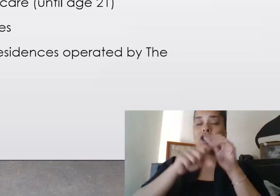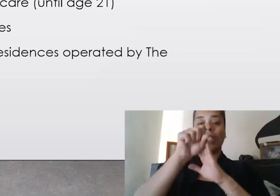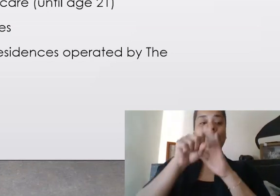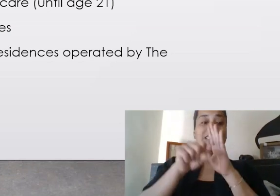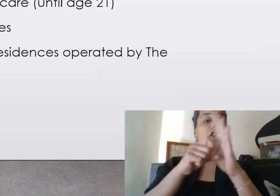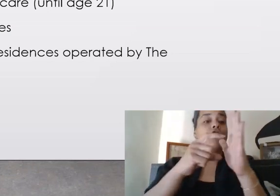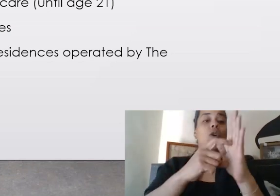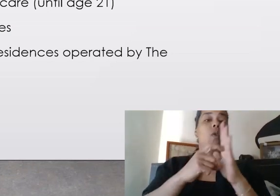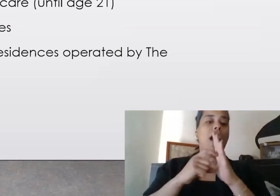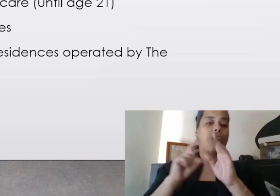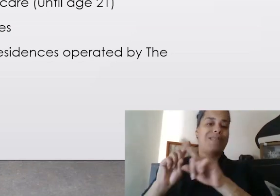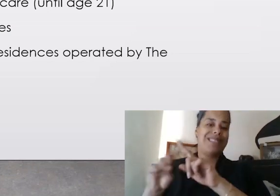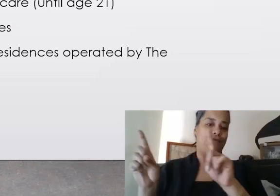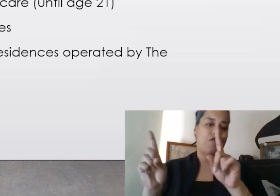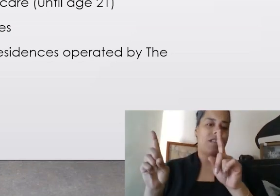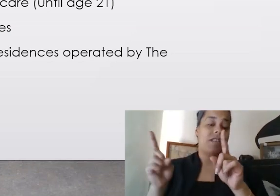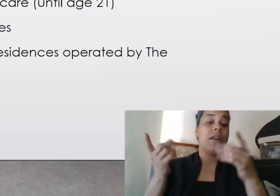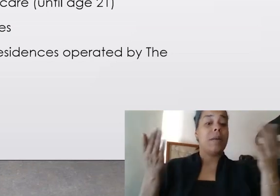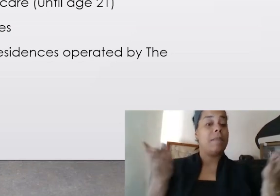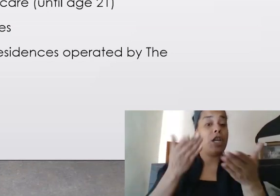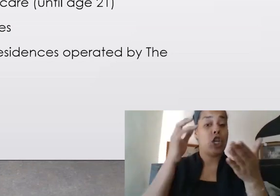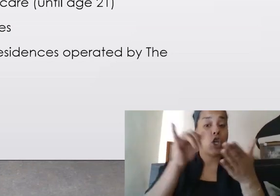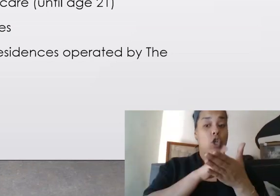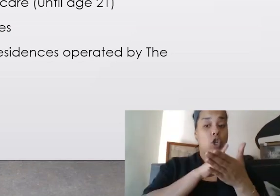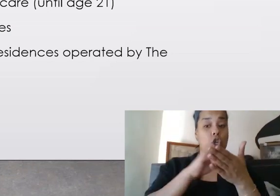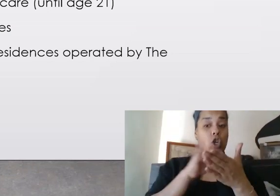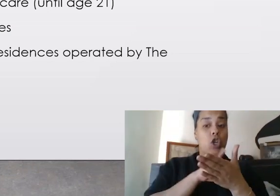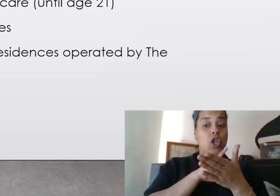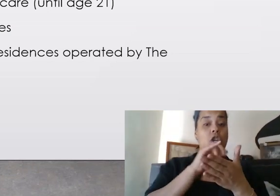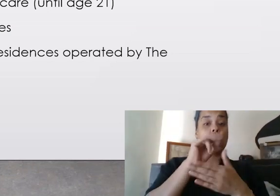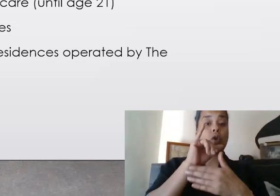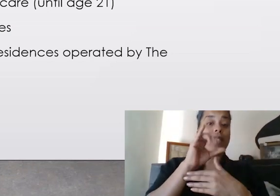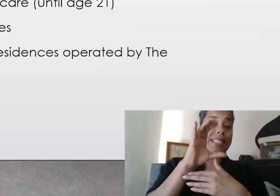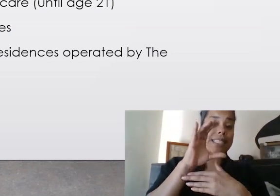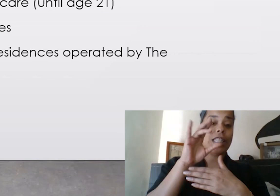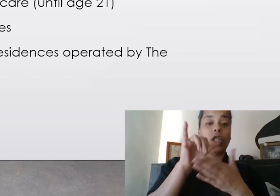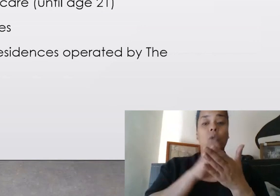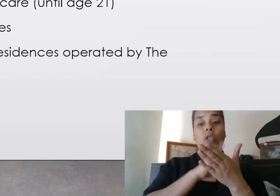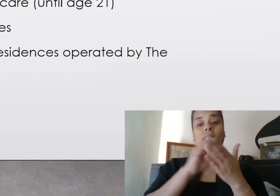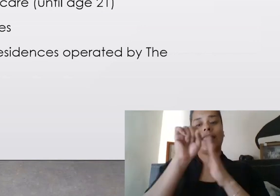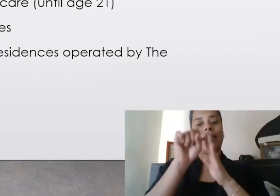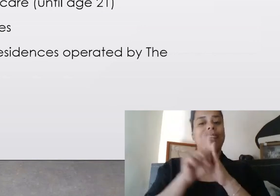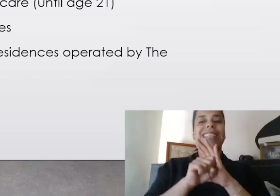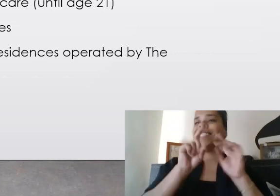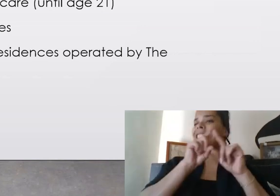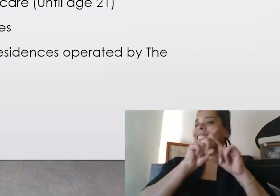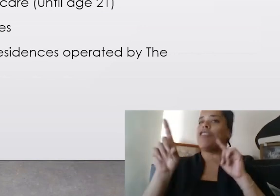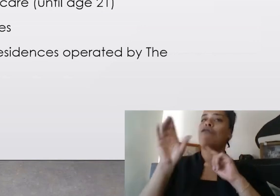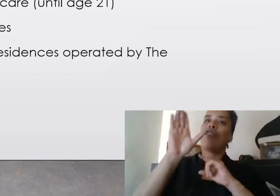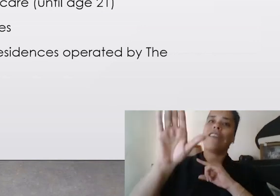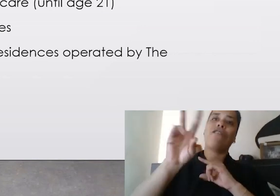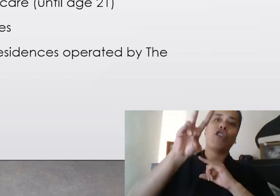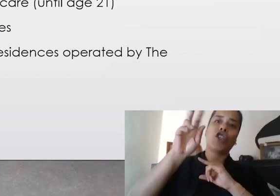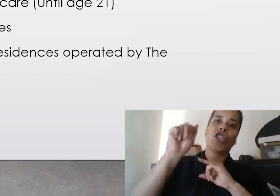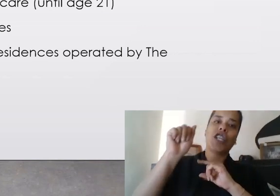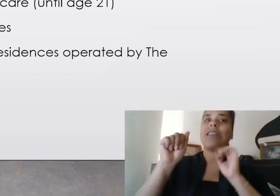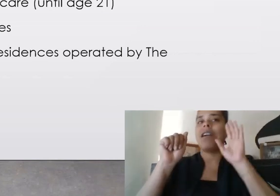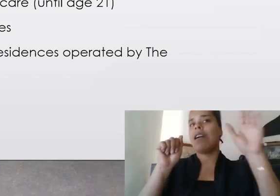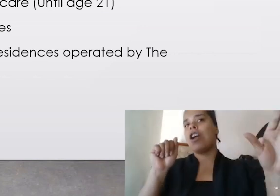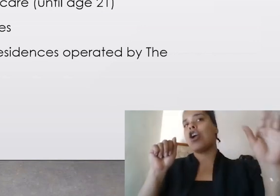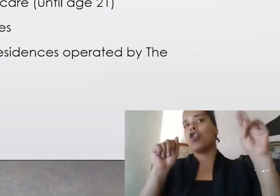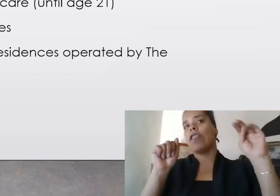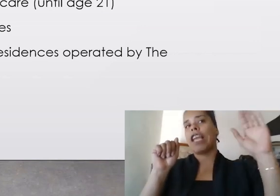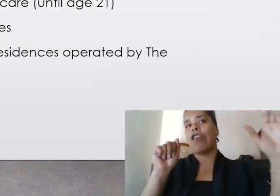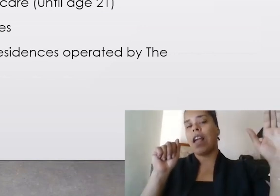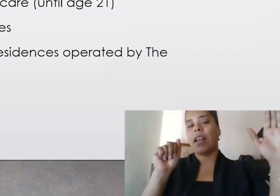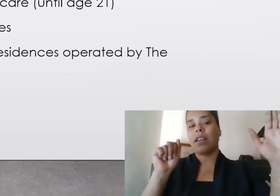different. So Medicaid in New York City, New York State is different than Medicaid in Virginia, is different than Medicaid in North Carolina. So I have